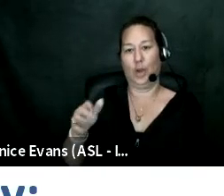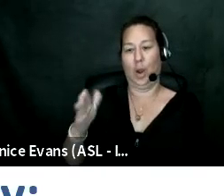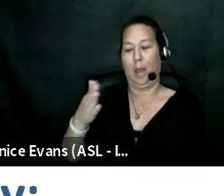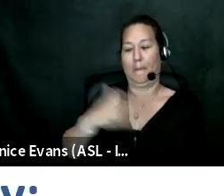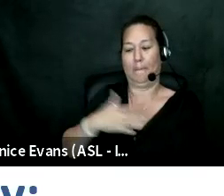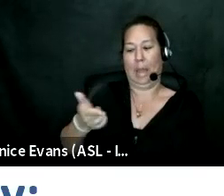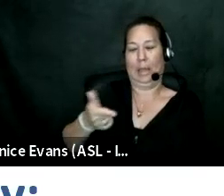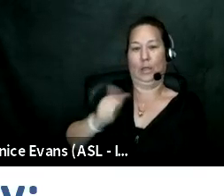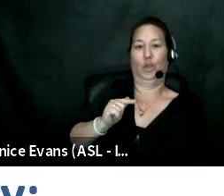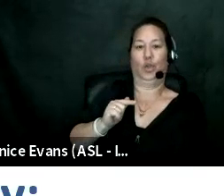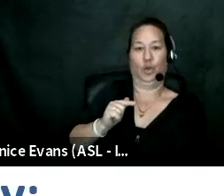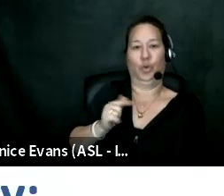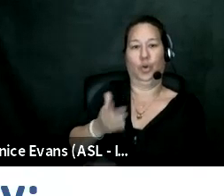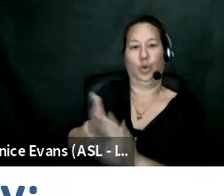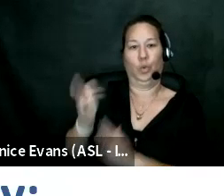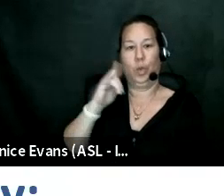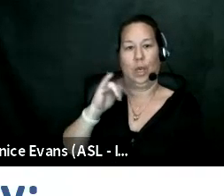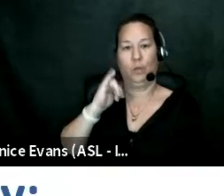your current healthcare provider.